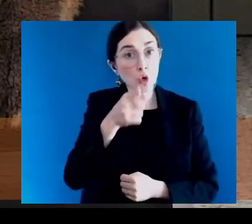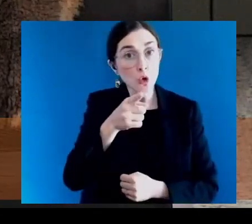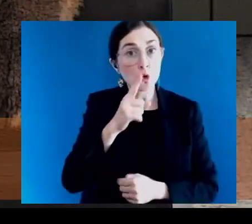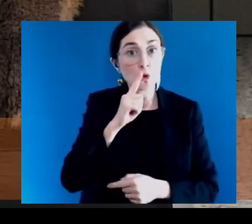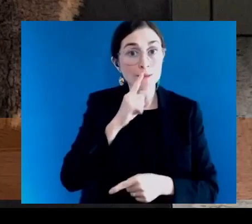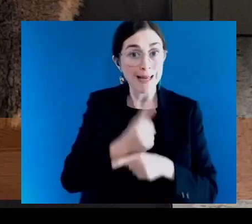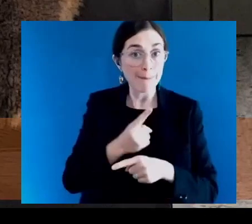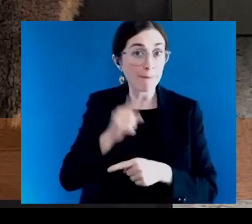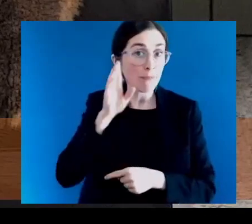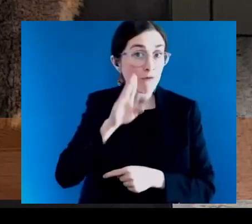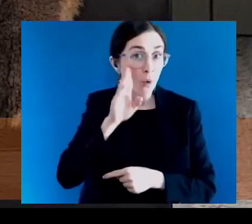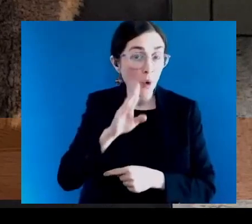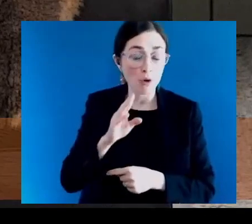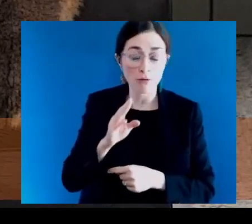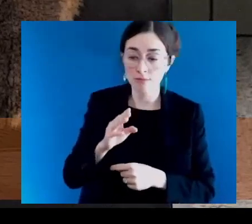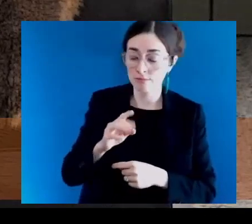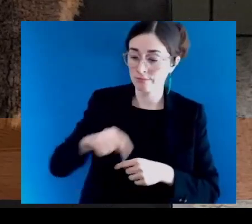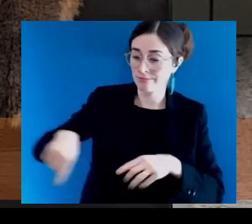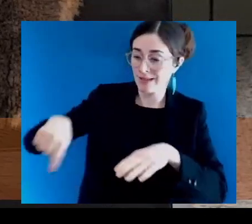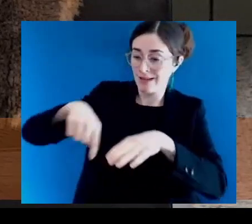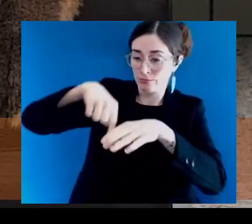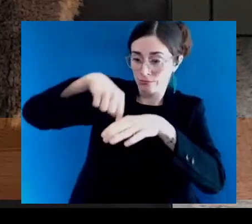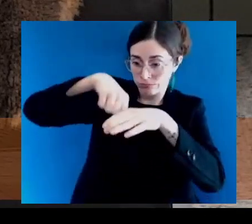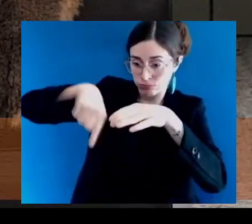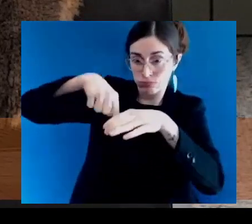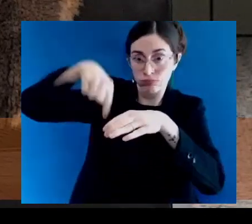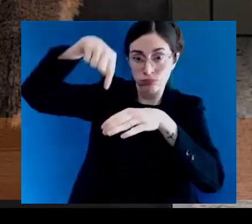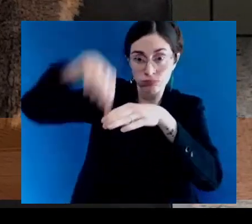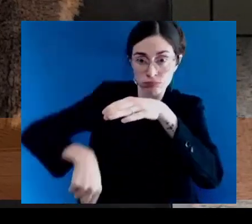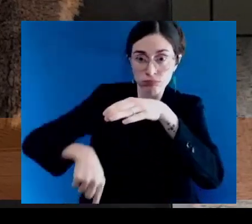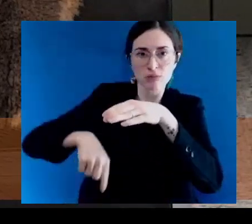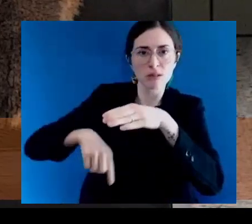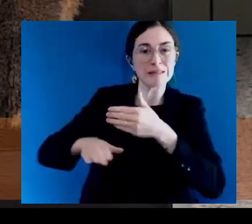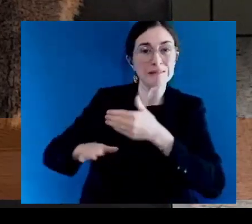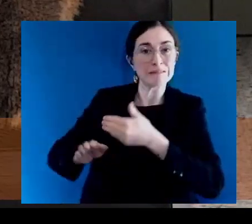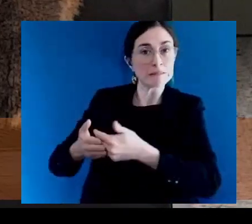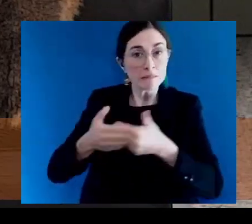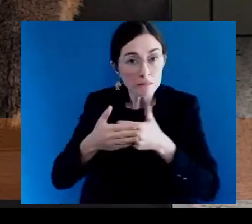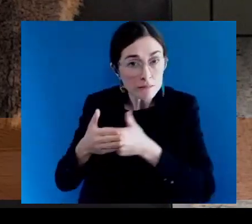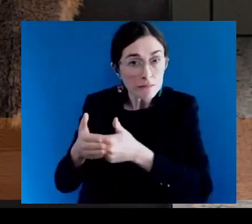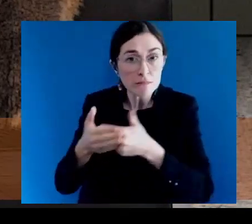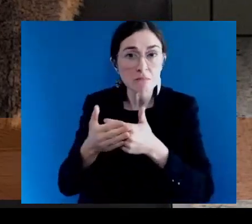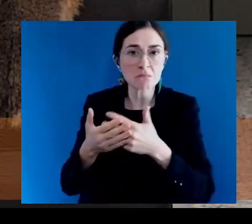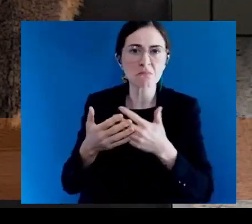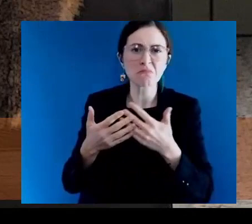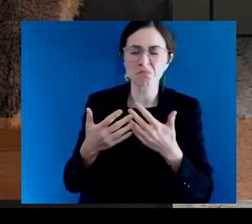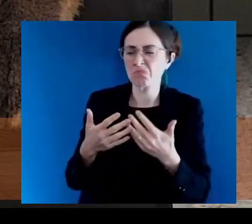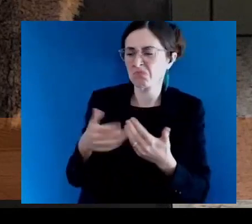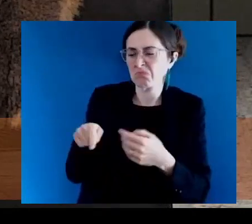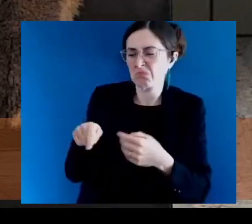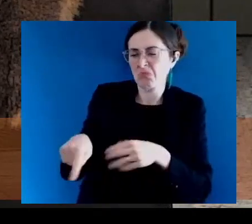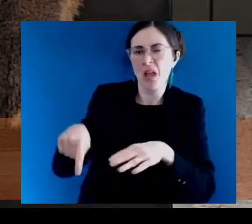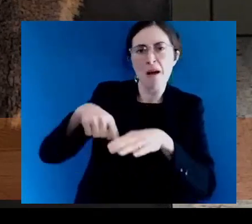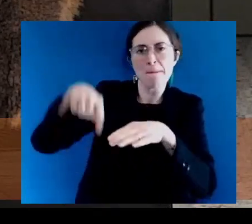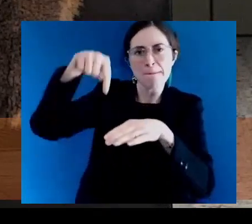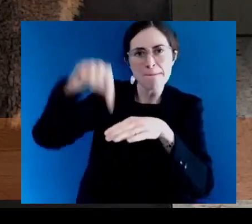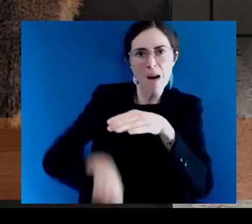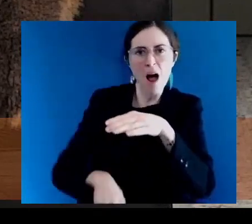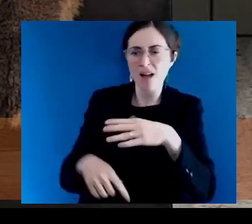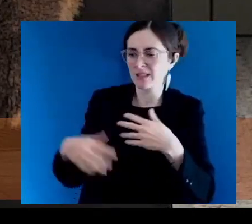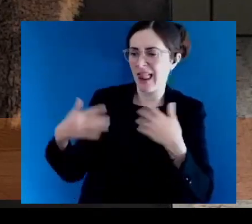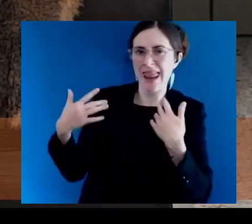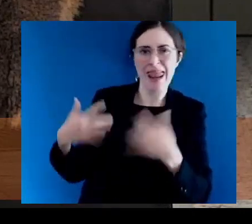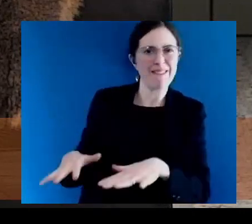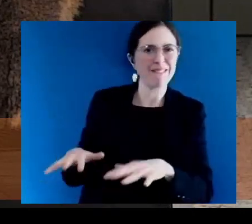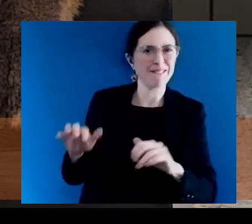mines, that depends, of course, on, we're talking about orphan mines and remediation obligations